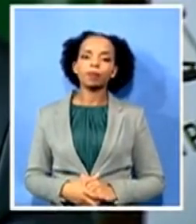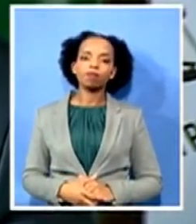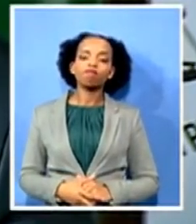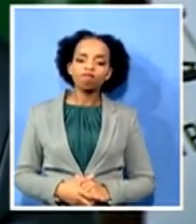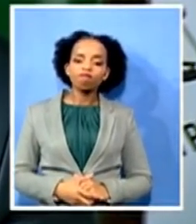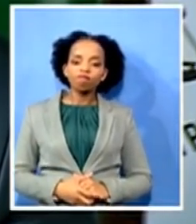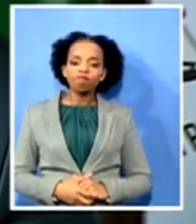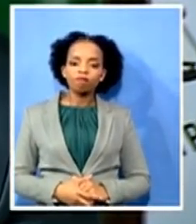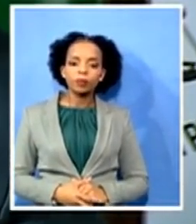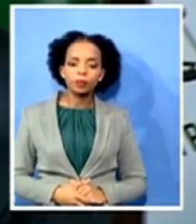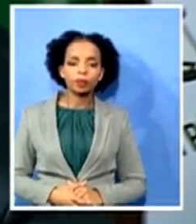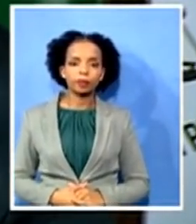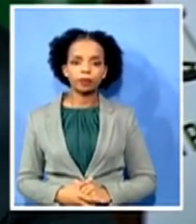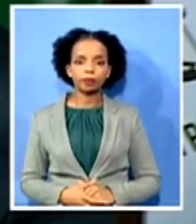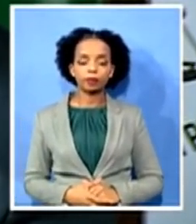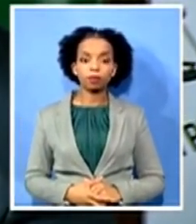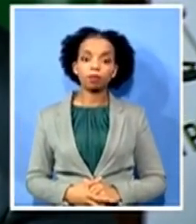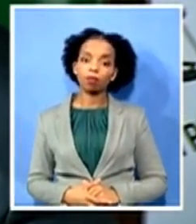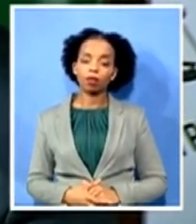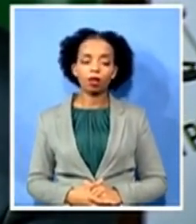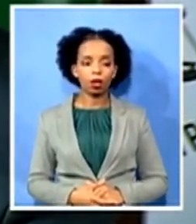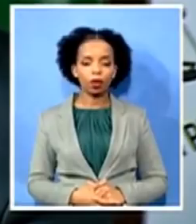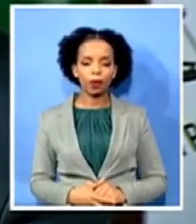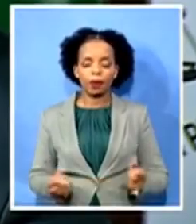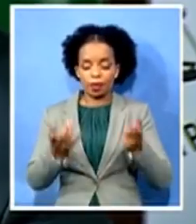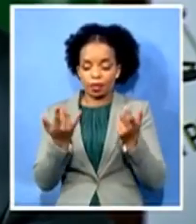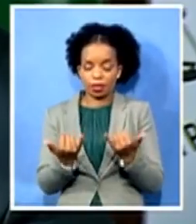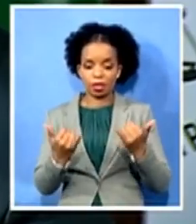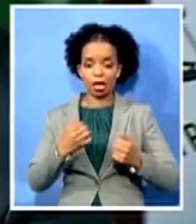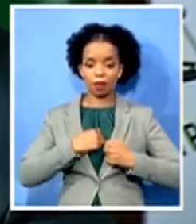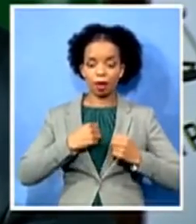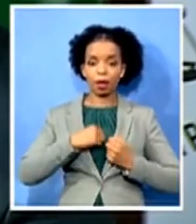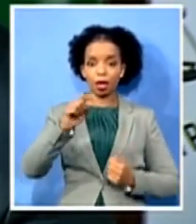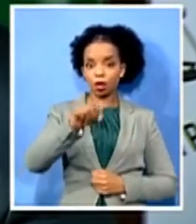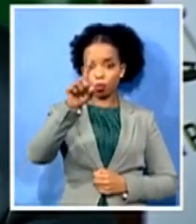in going back to my question, I understand what you have just said, and it's important.